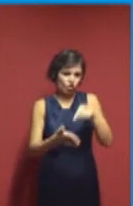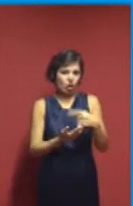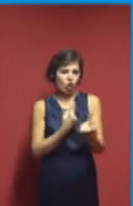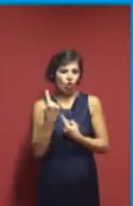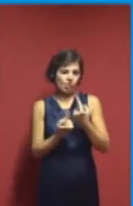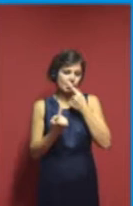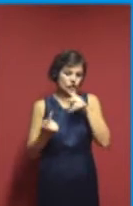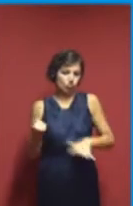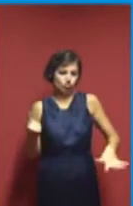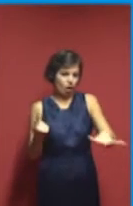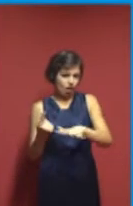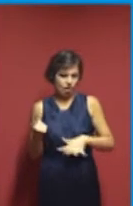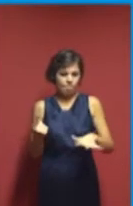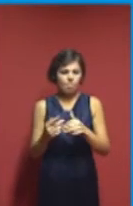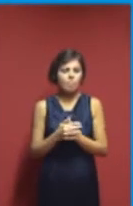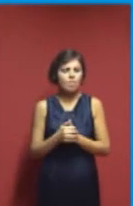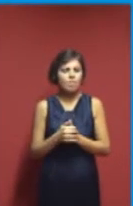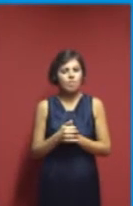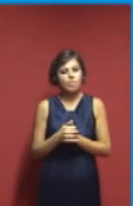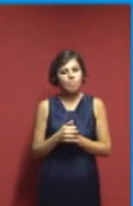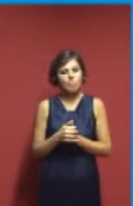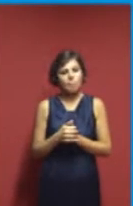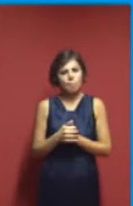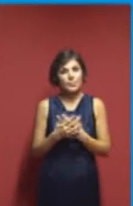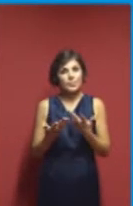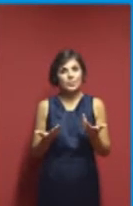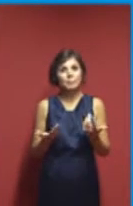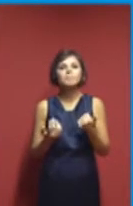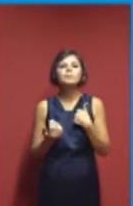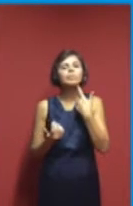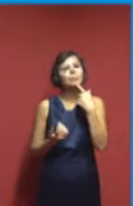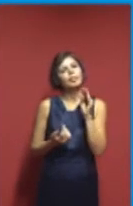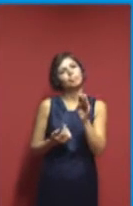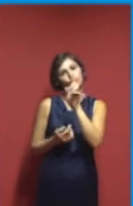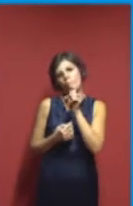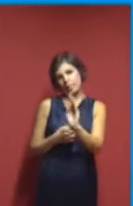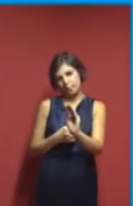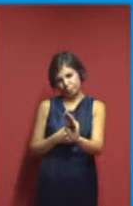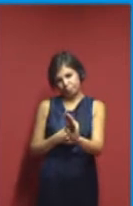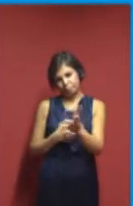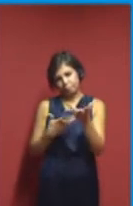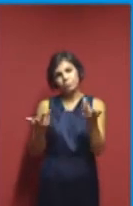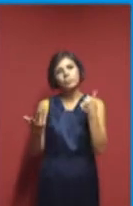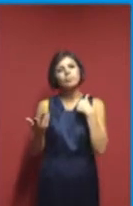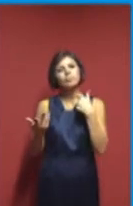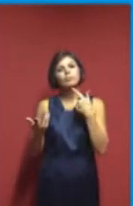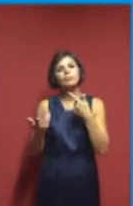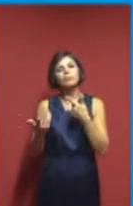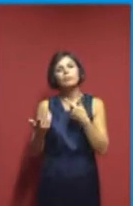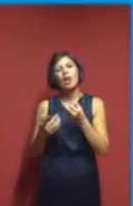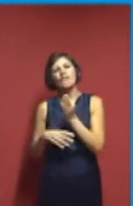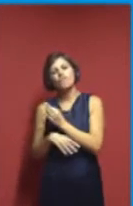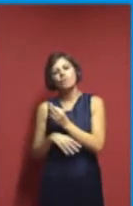So my question really is, are Fab Labs about personal